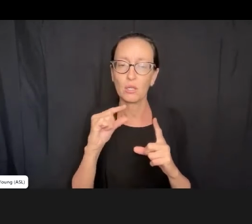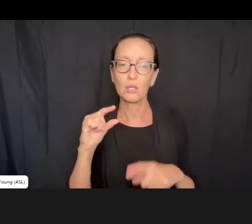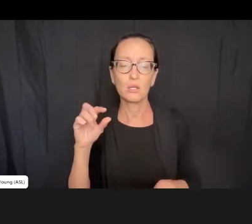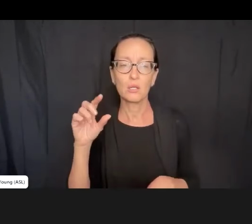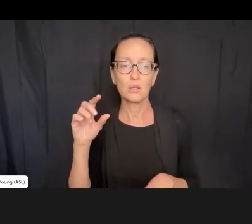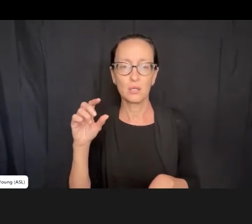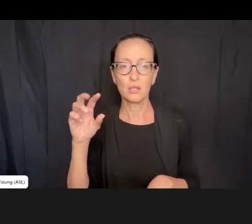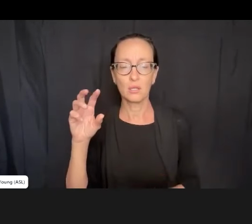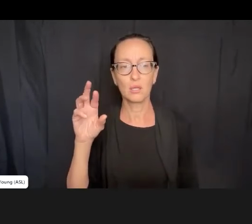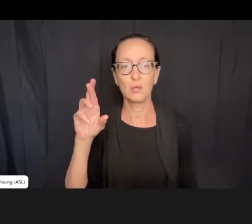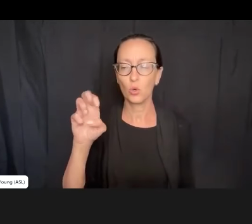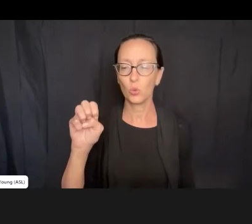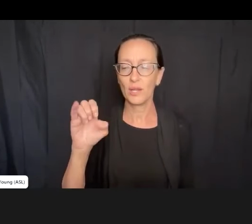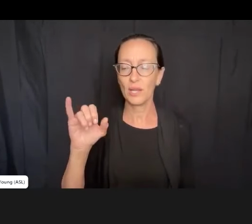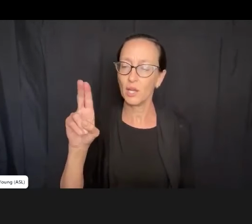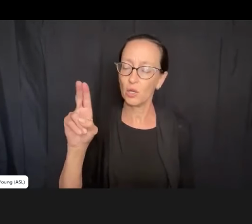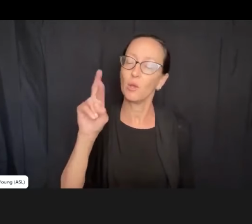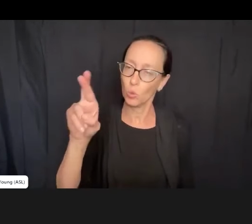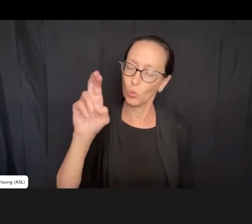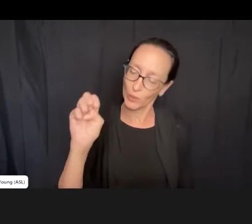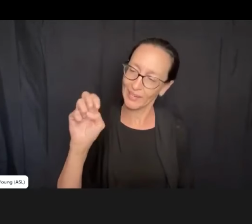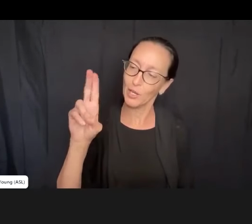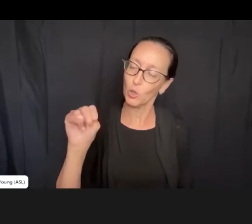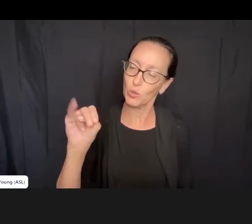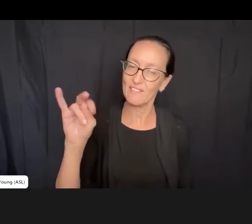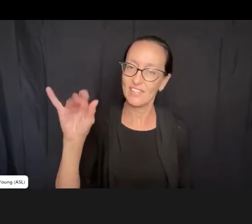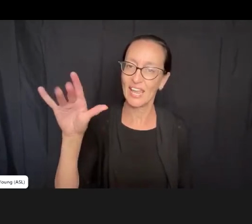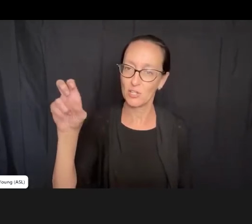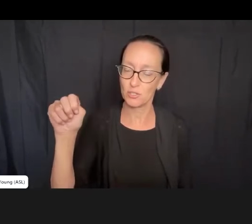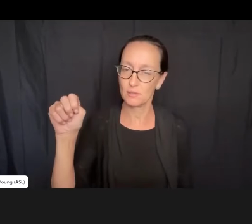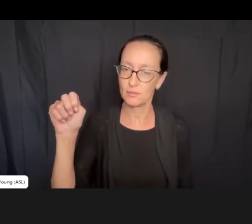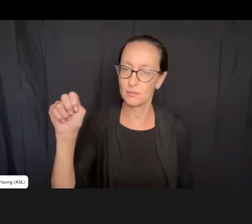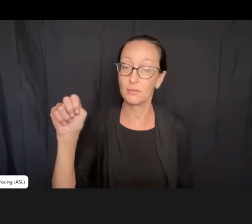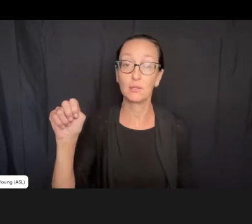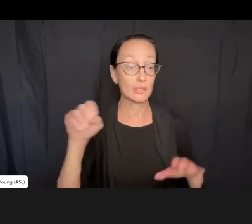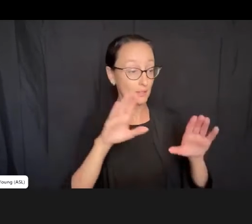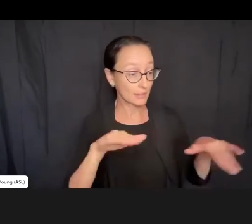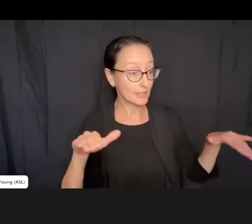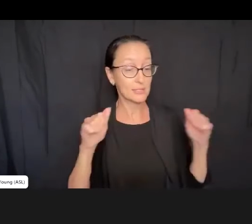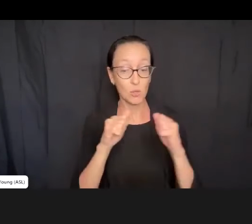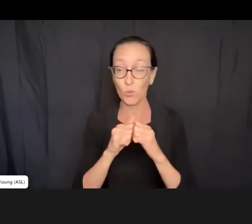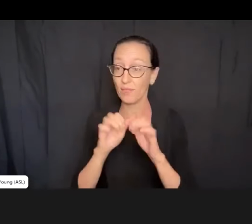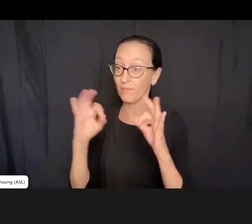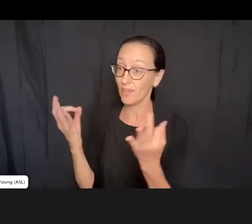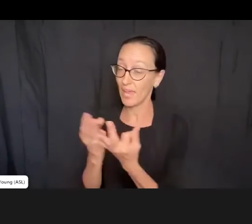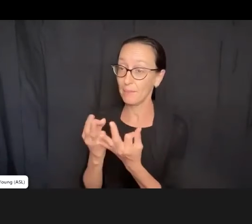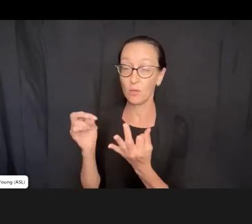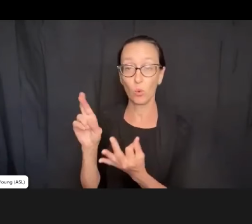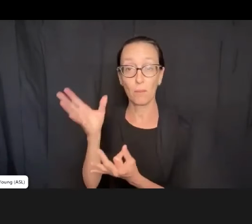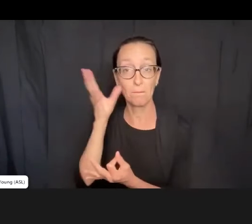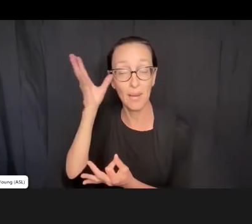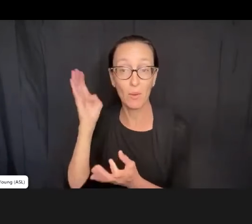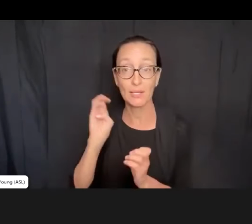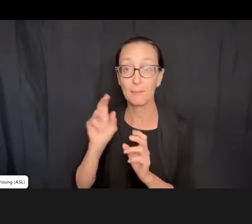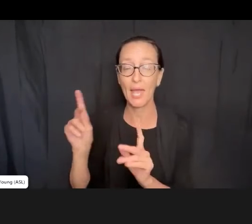reunification, it's bigger than just reuniting students back with their primary caregivers. We also want to reunite them back with